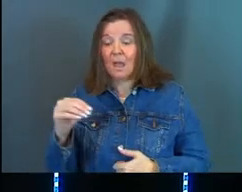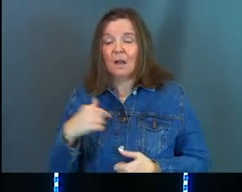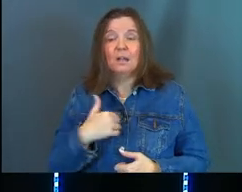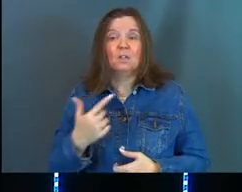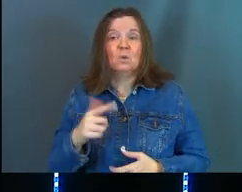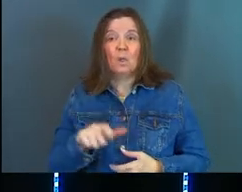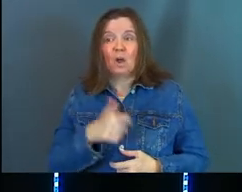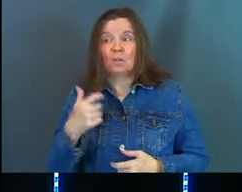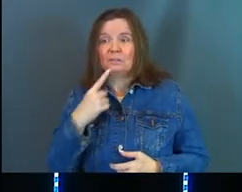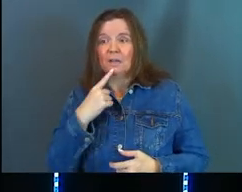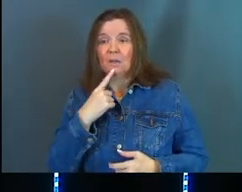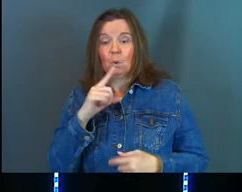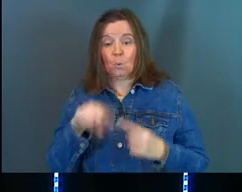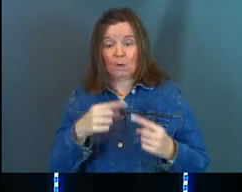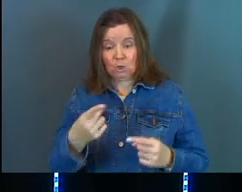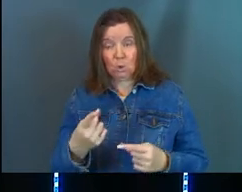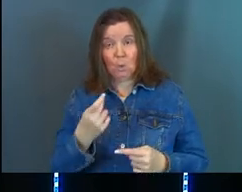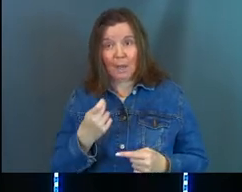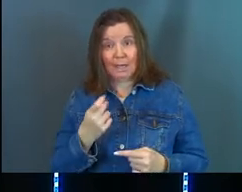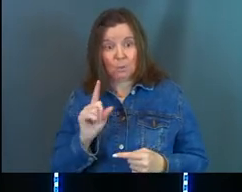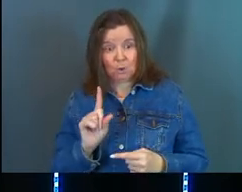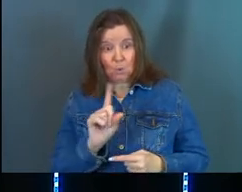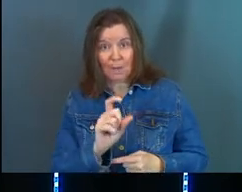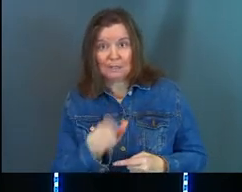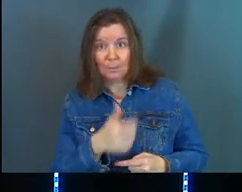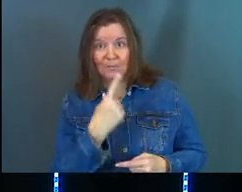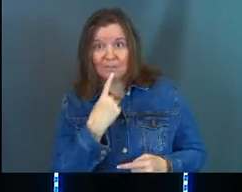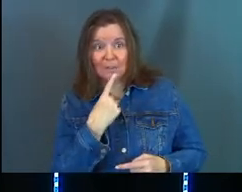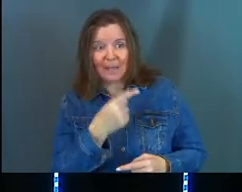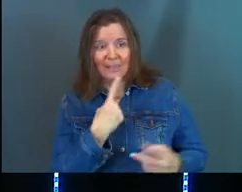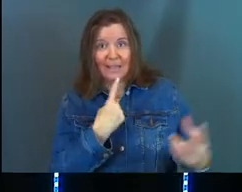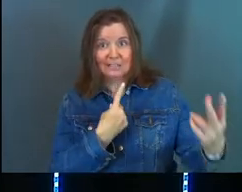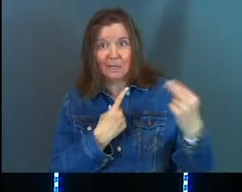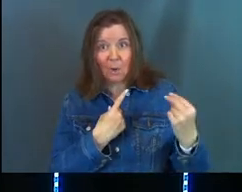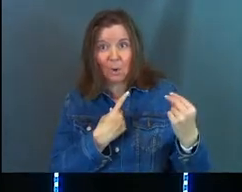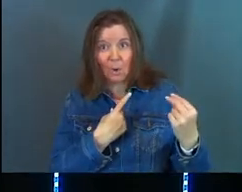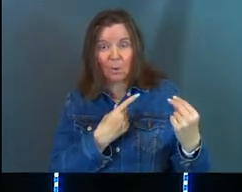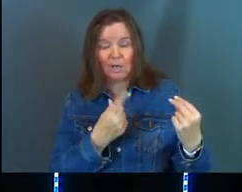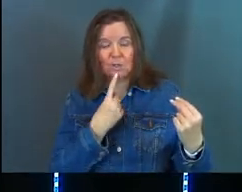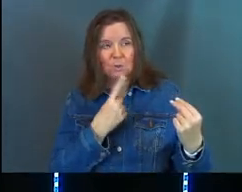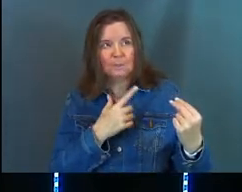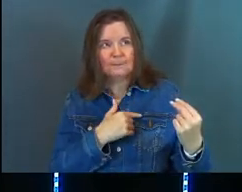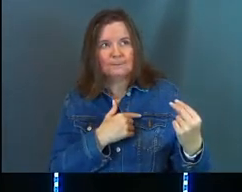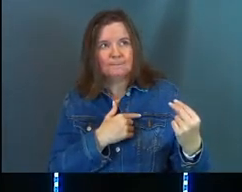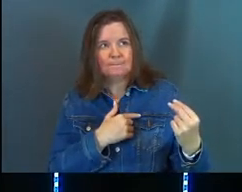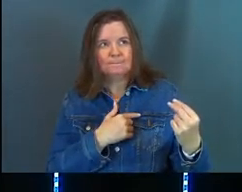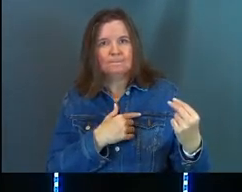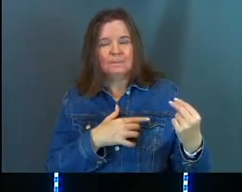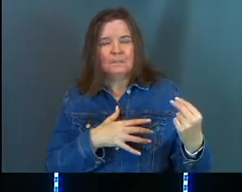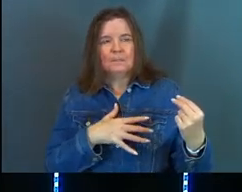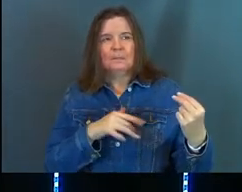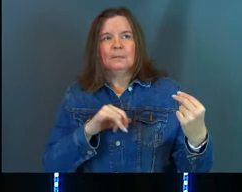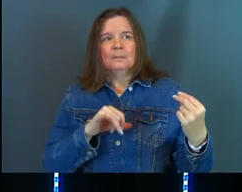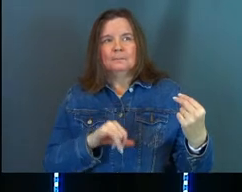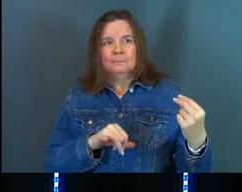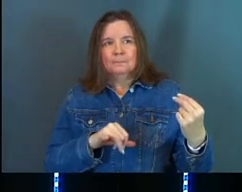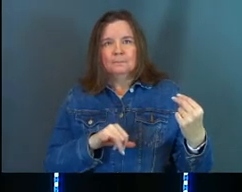And let's go to the other side. Like, when you ask somebody for something and they say no, and you sit there with the pregnant